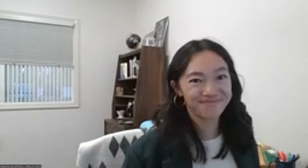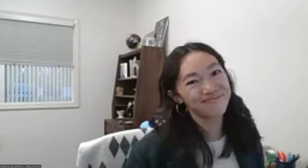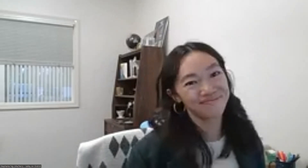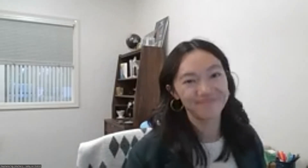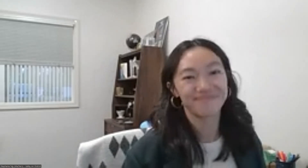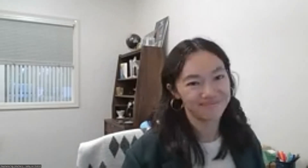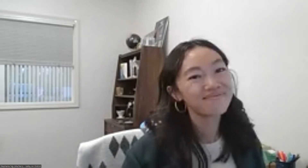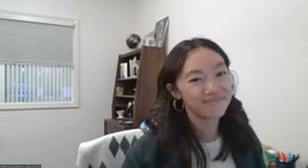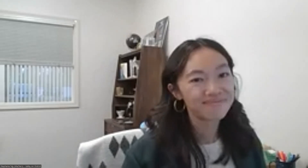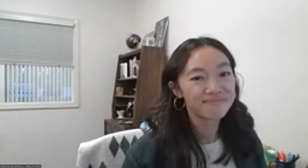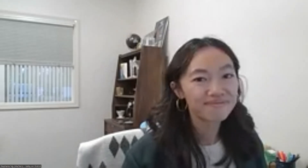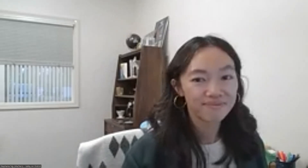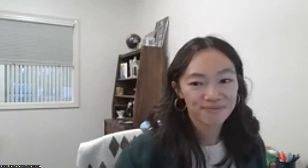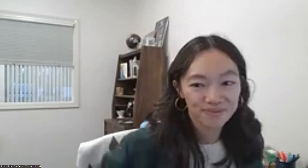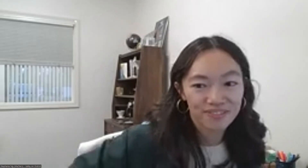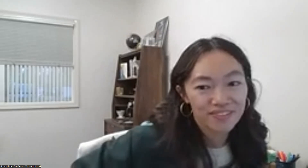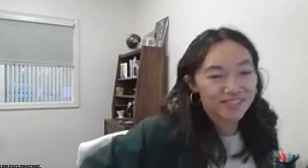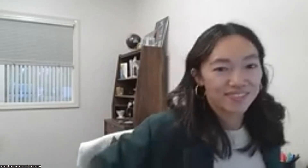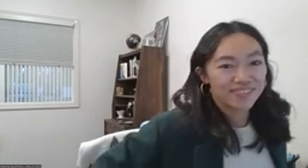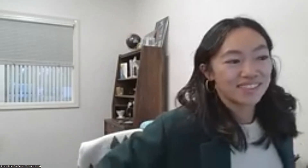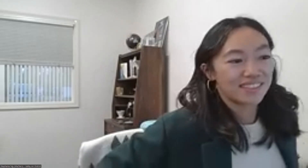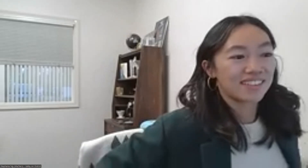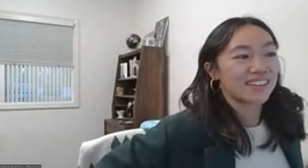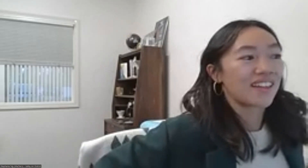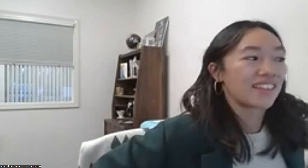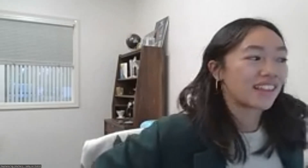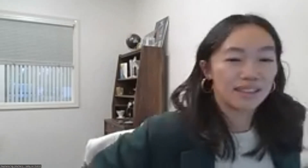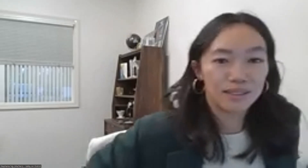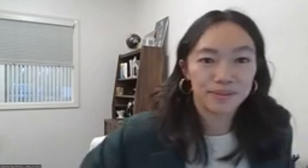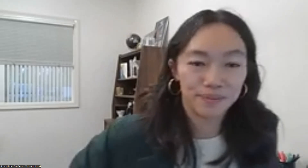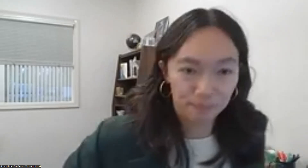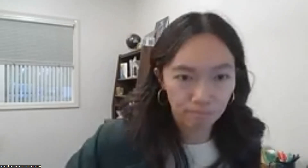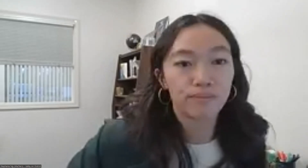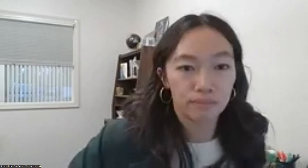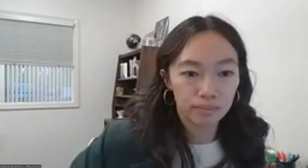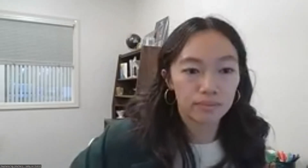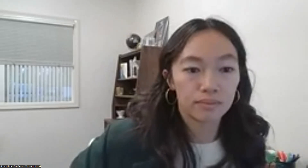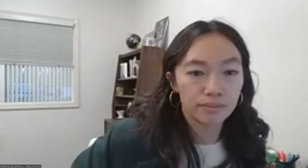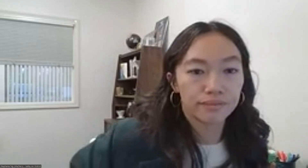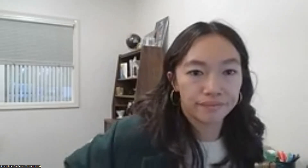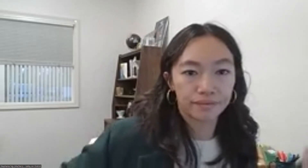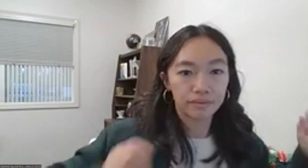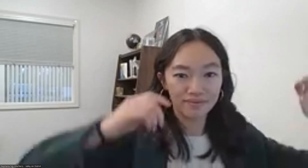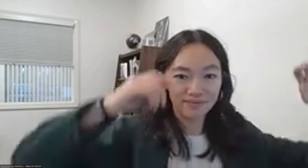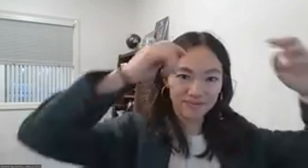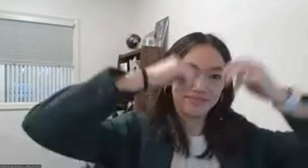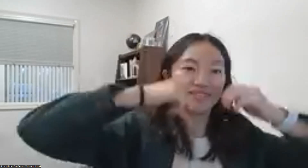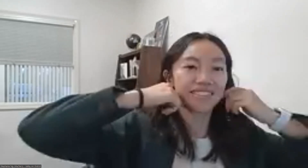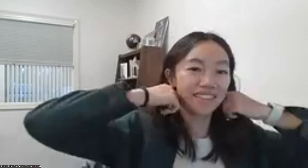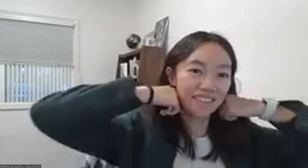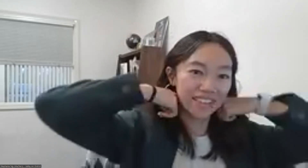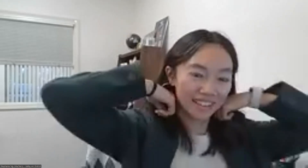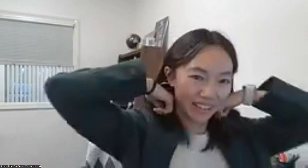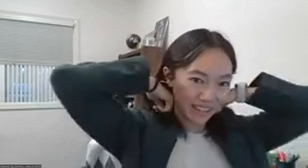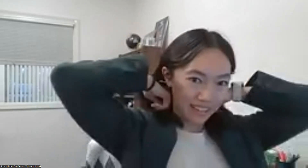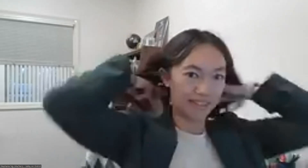accomplish so far as, and what did we did not meet our goal as far as this